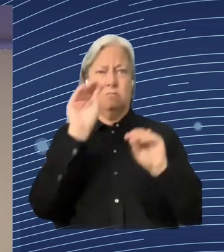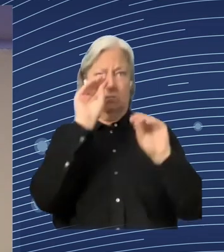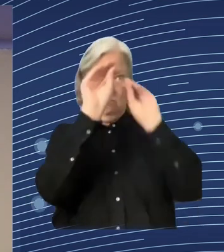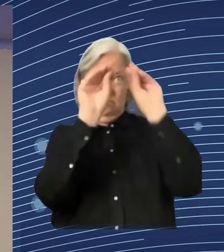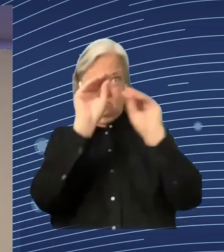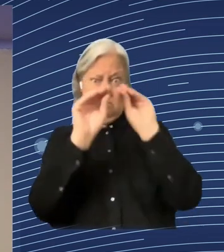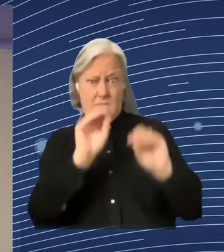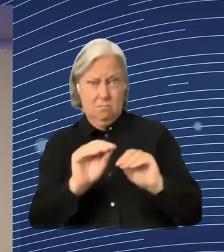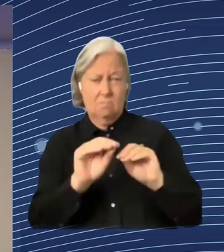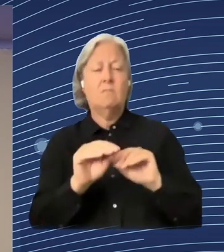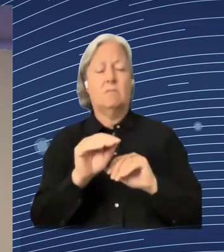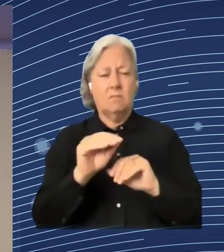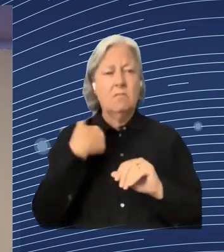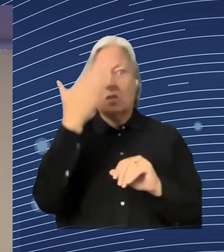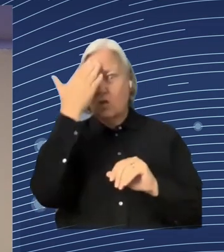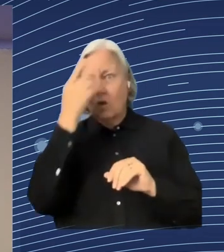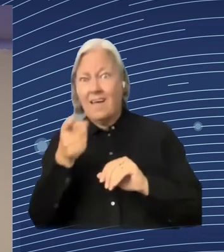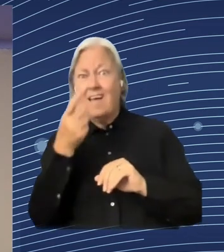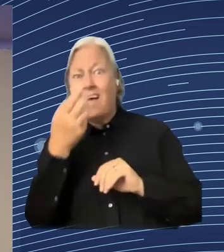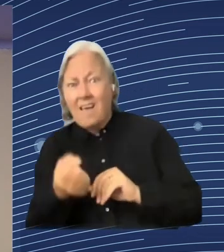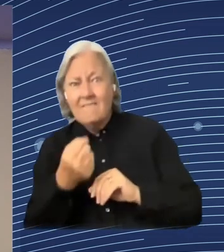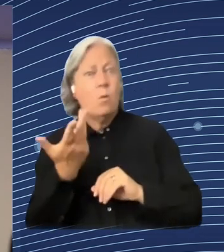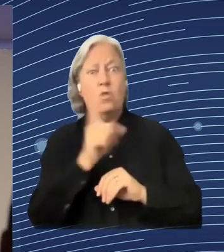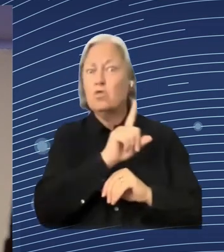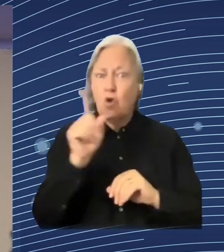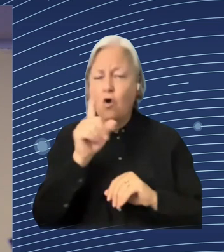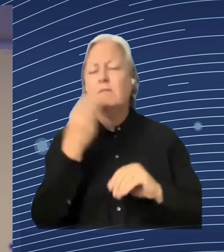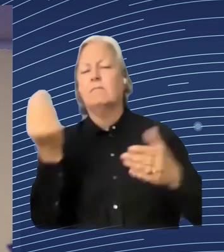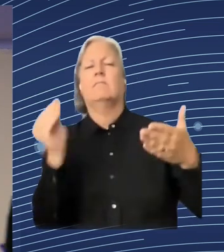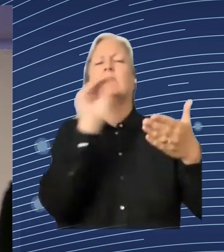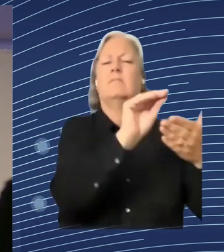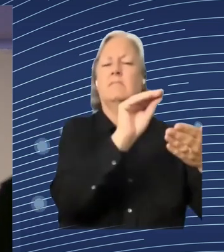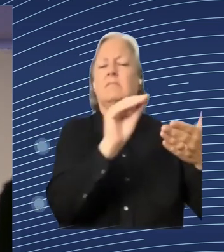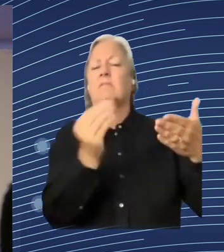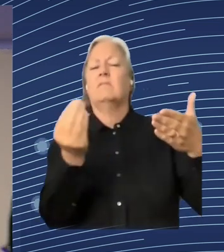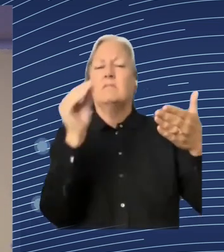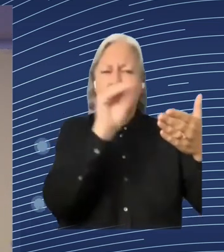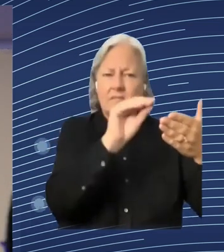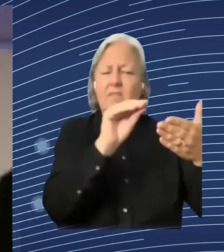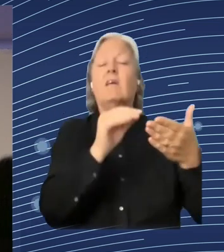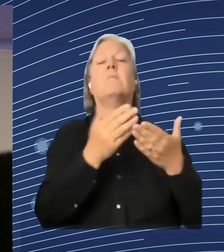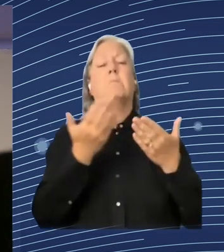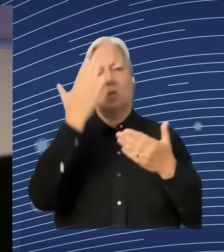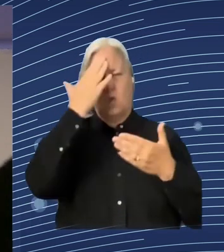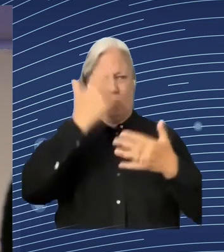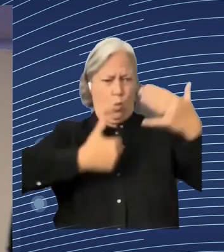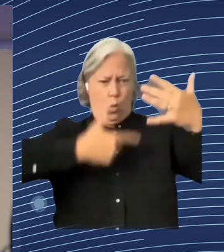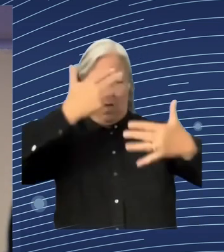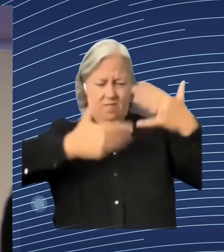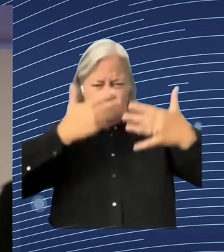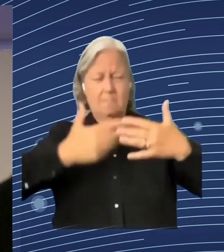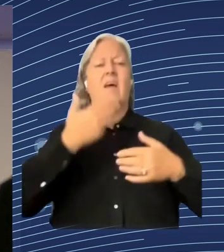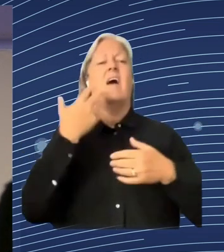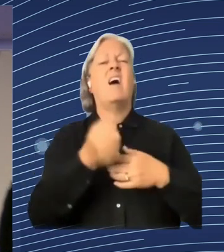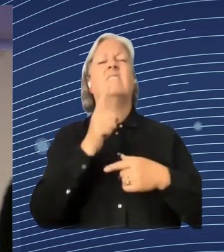the algorithm is already in the register. In case it's not, we include them. We include the algorithm. And then there's a public forum that anyone can